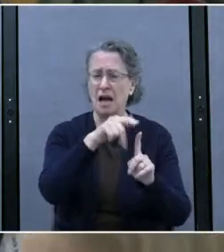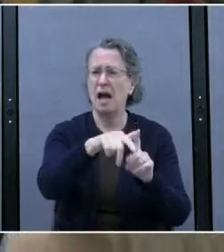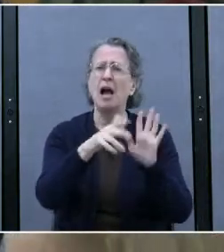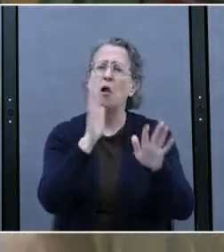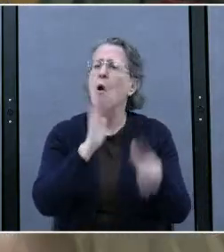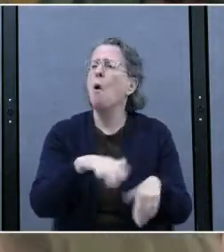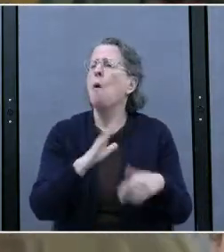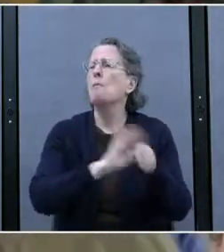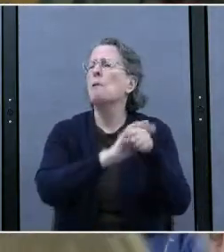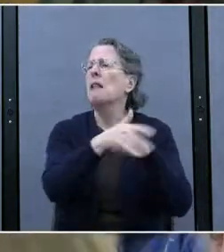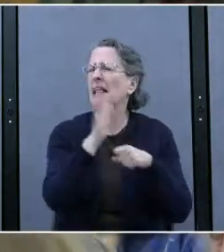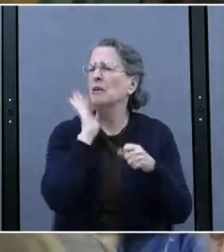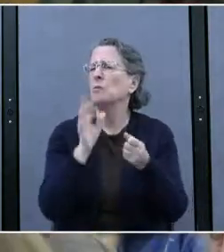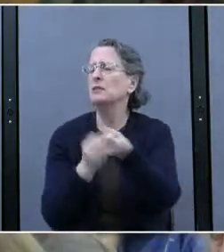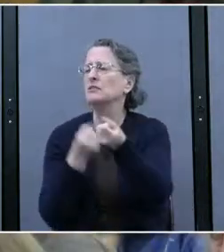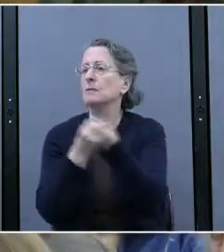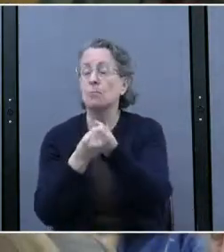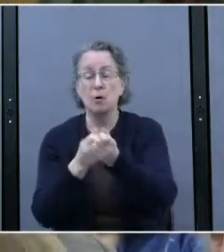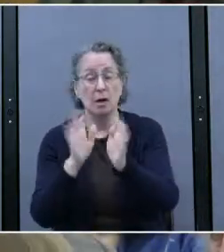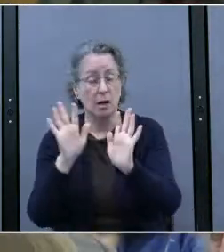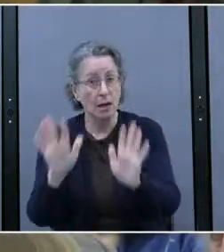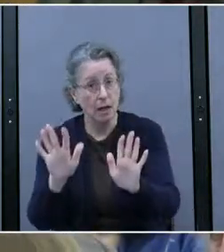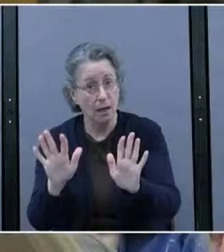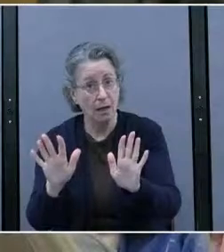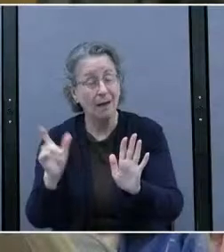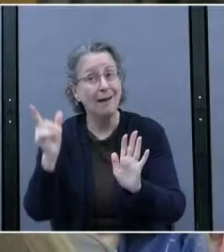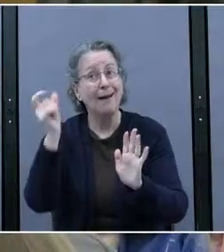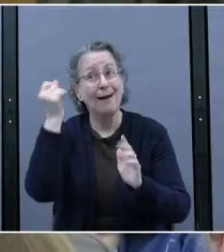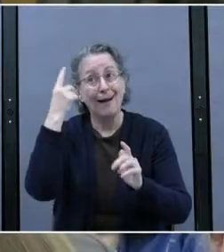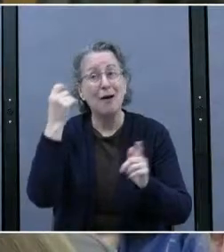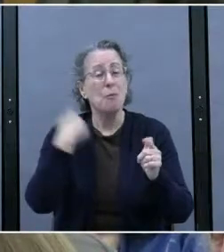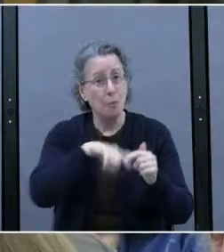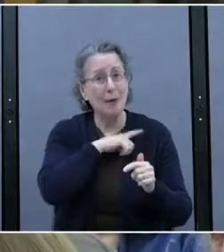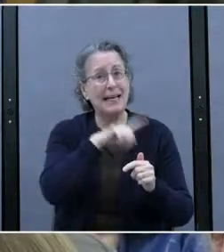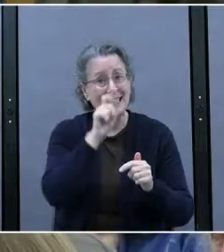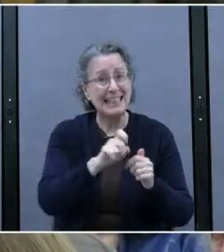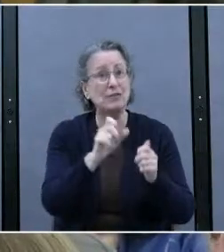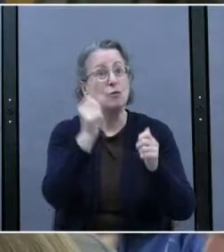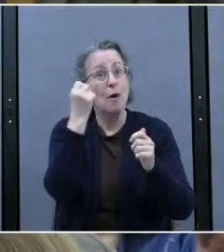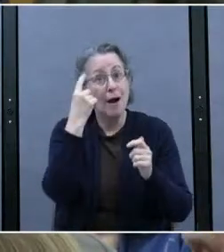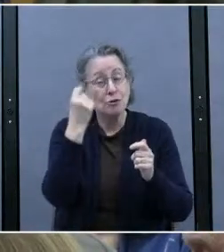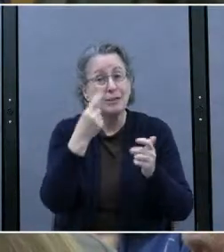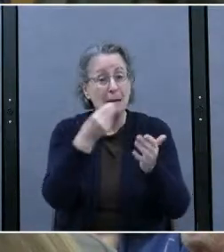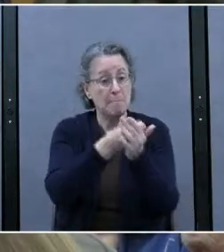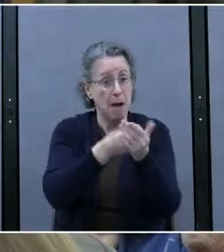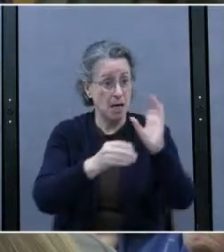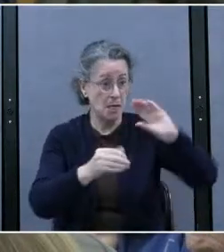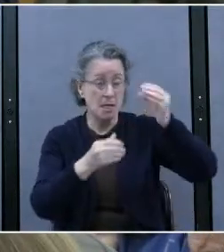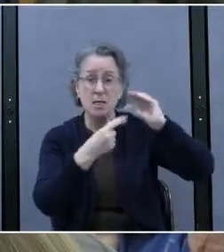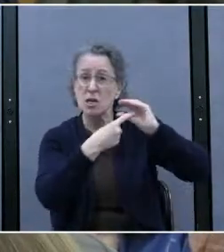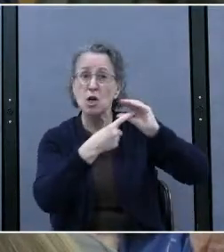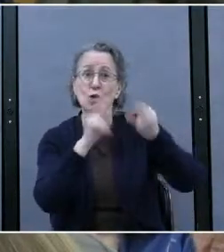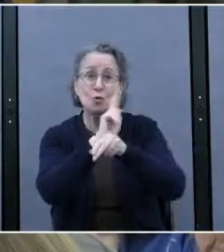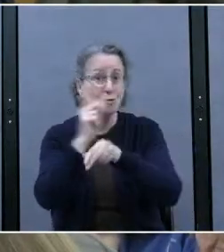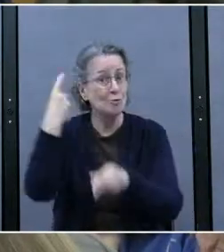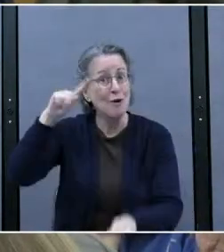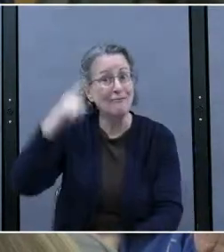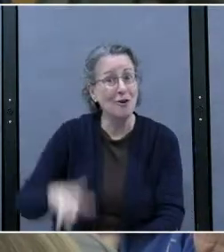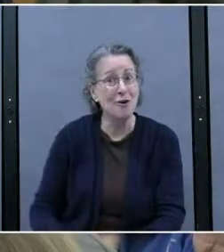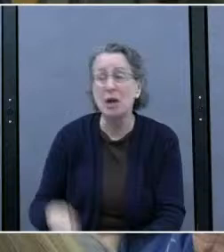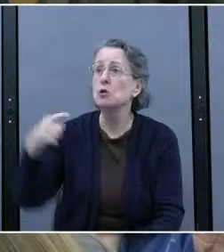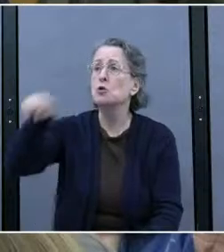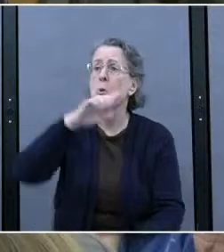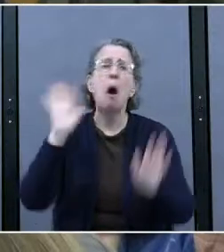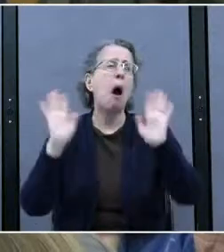other money in the fund balance is. Because you're all saying, oh, this is okay, don't worry. But where is the